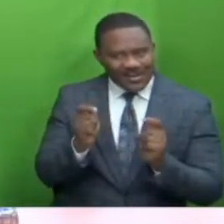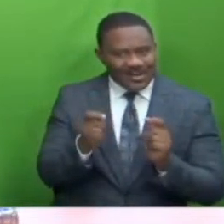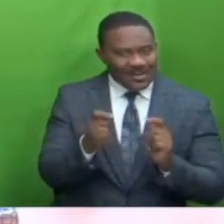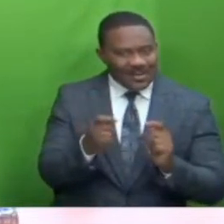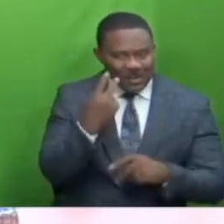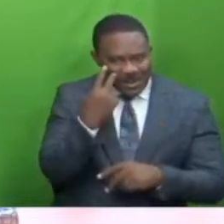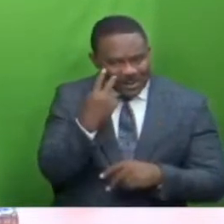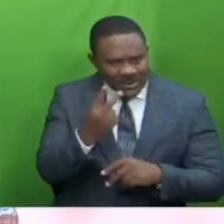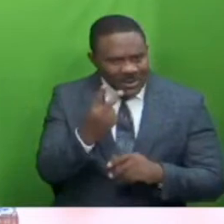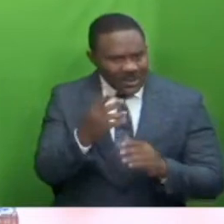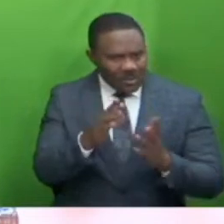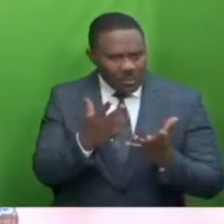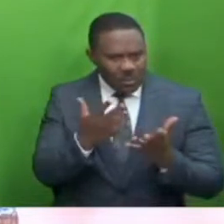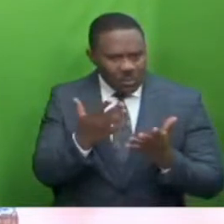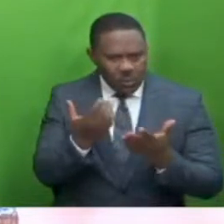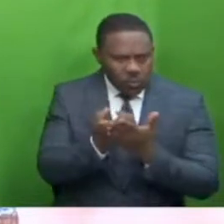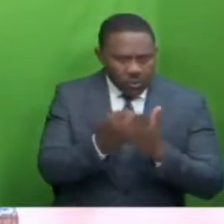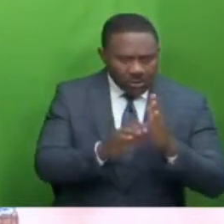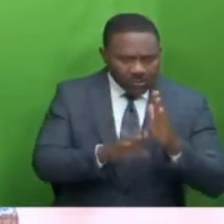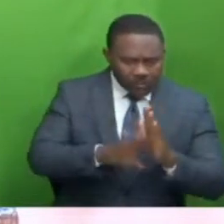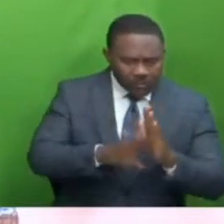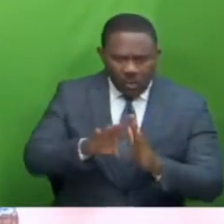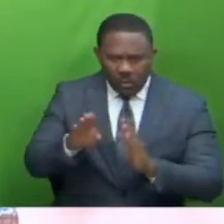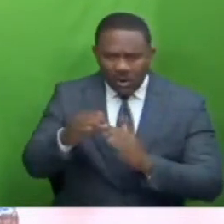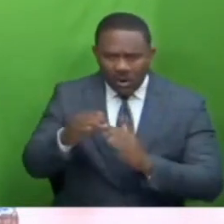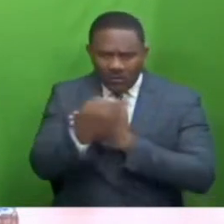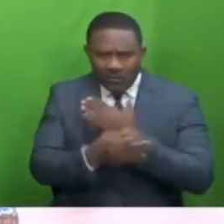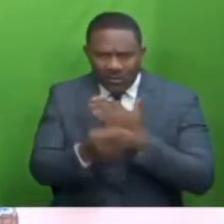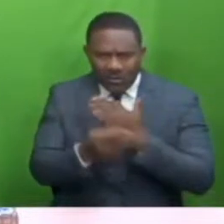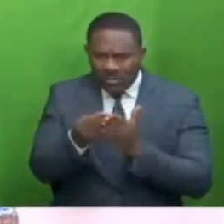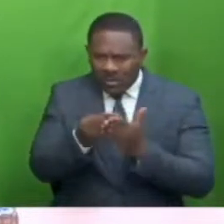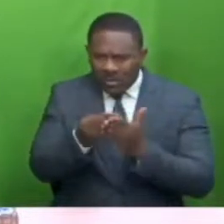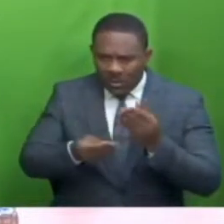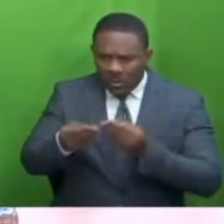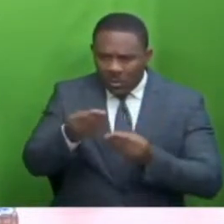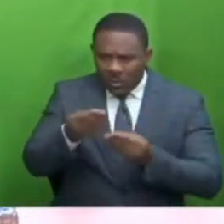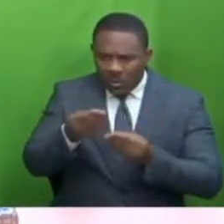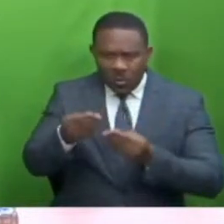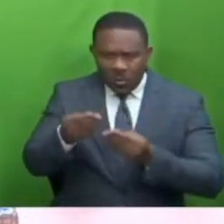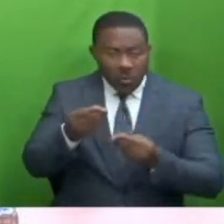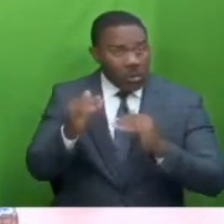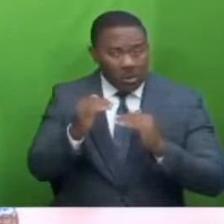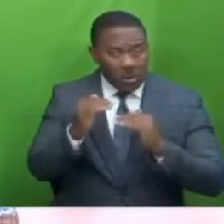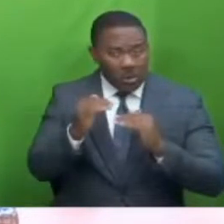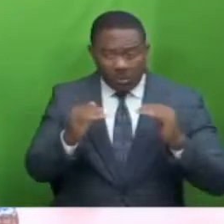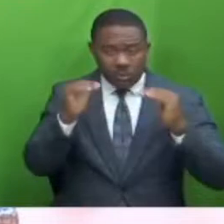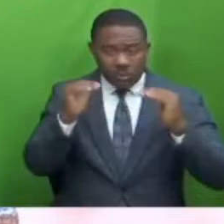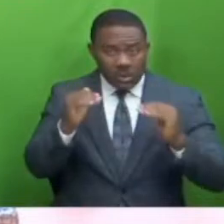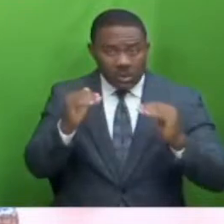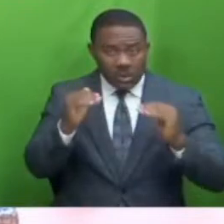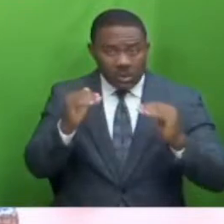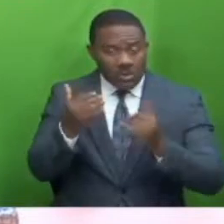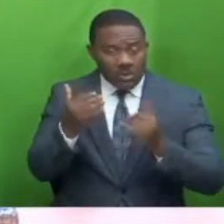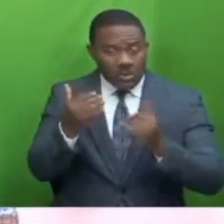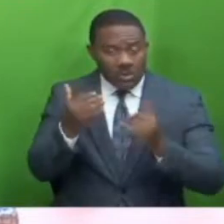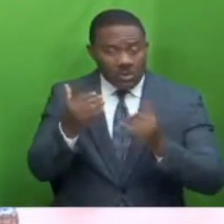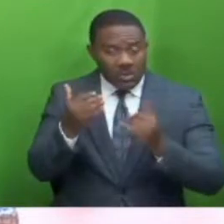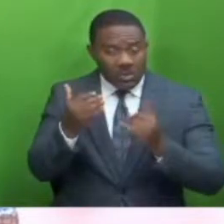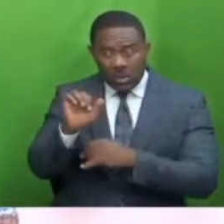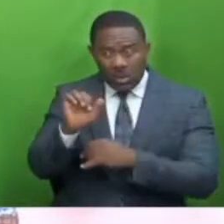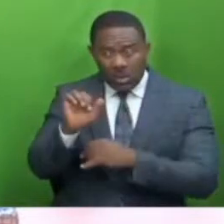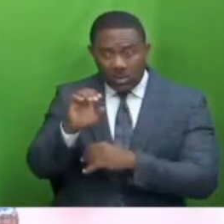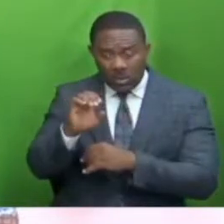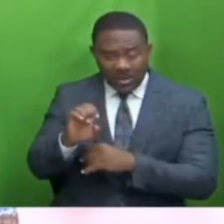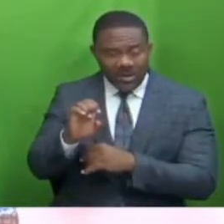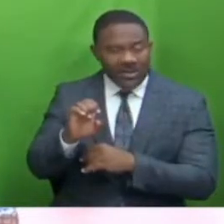signs of recovery, the exchange rate has stabilized, inflation has softened, and interest rates have declined